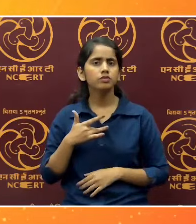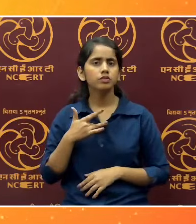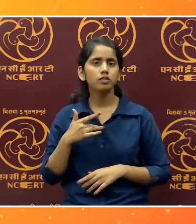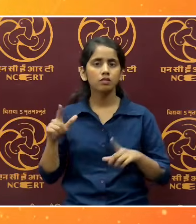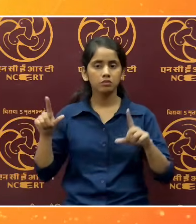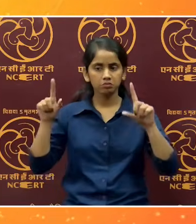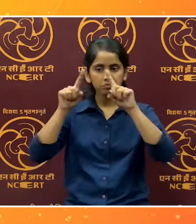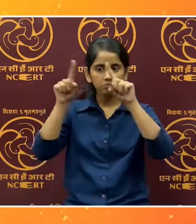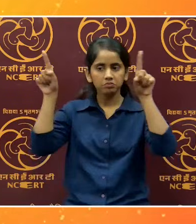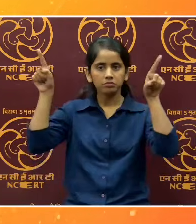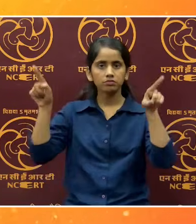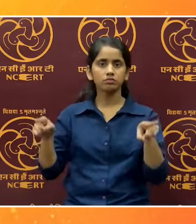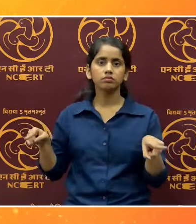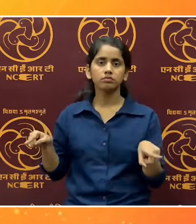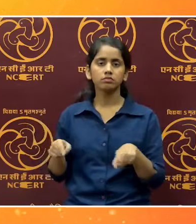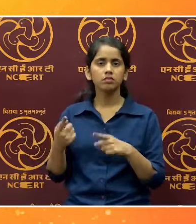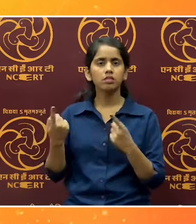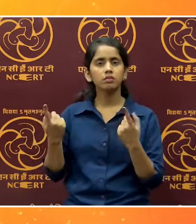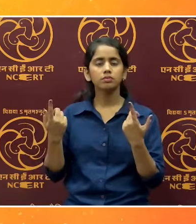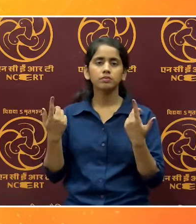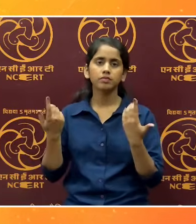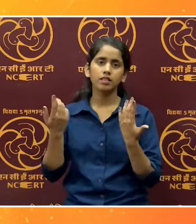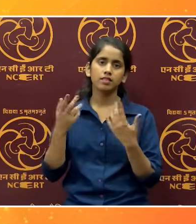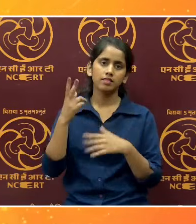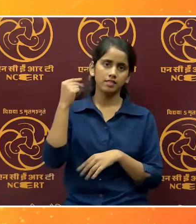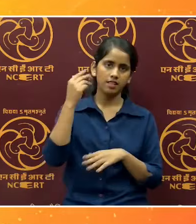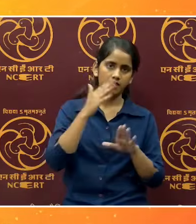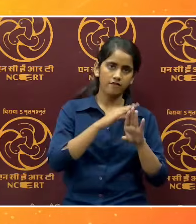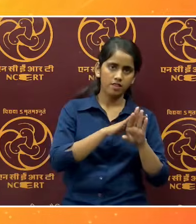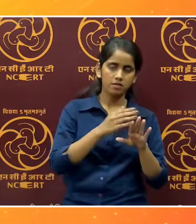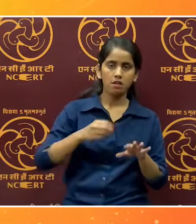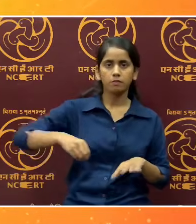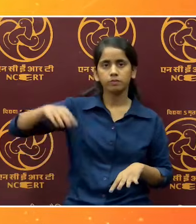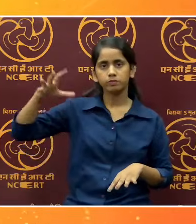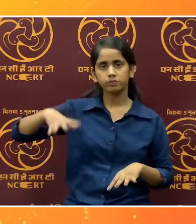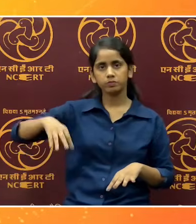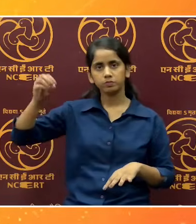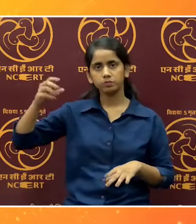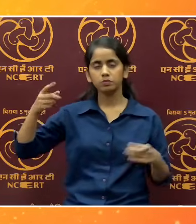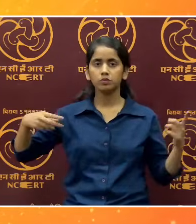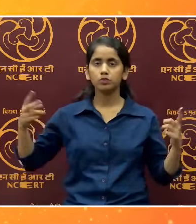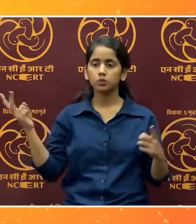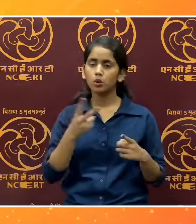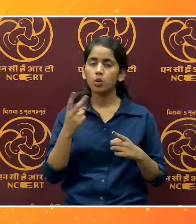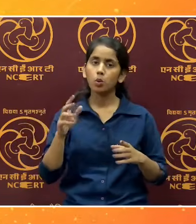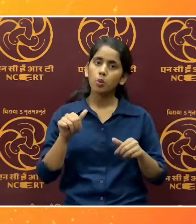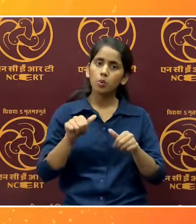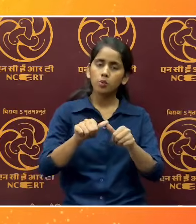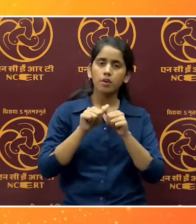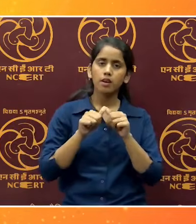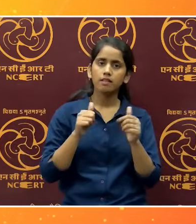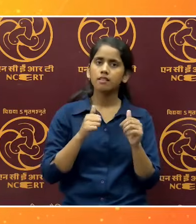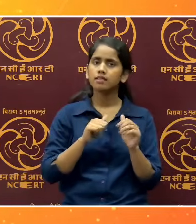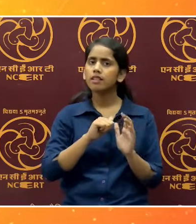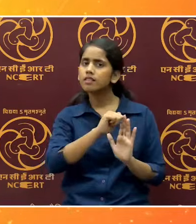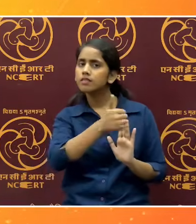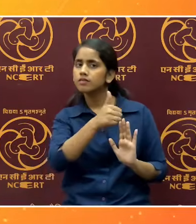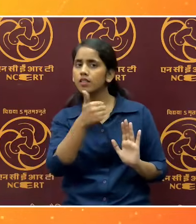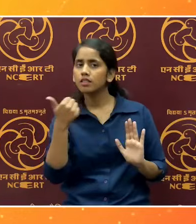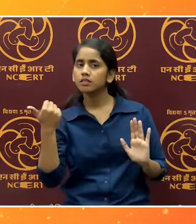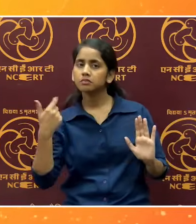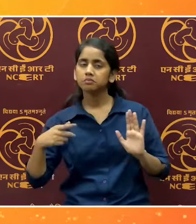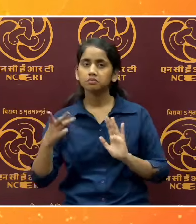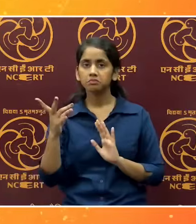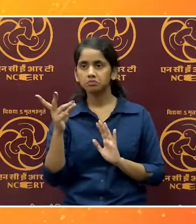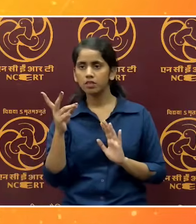picture of the octopus and the starfish, and I have find out, and you also find out for another 3